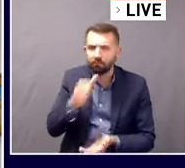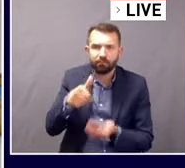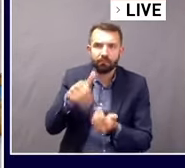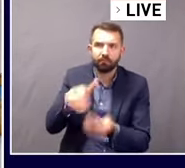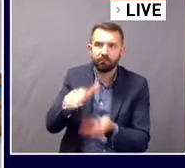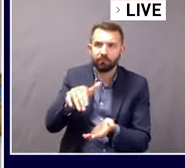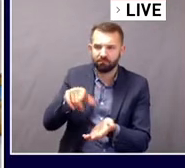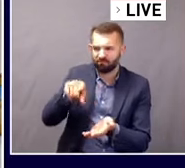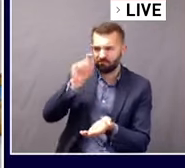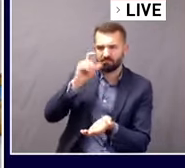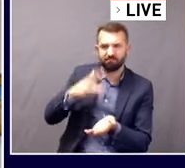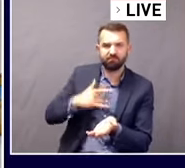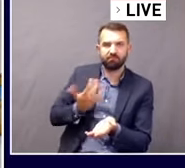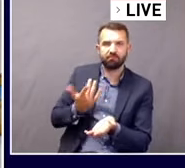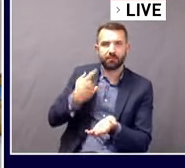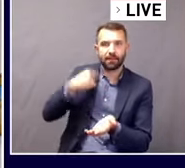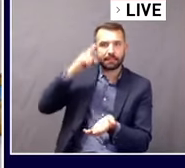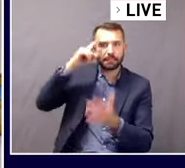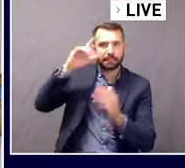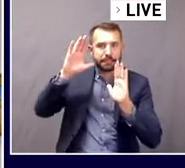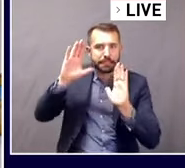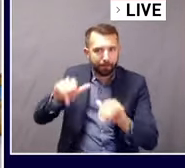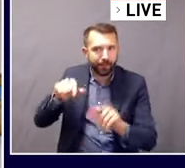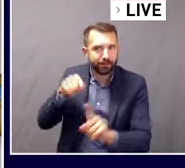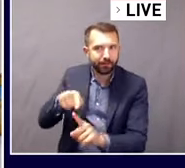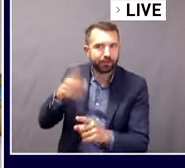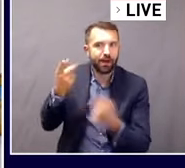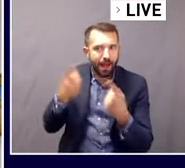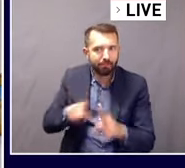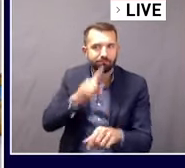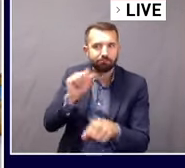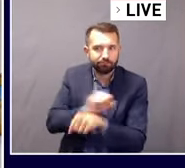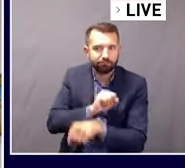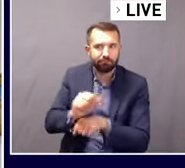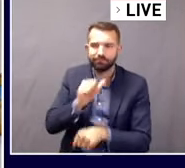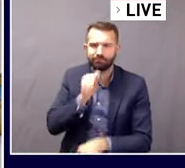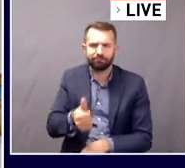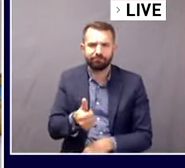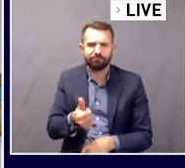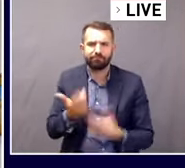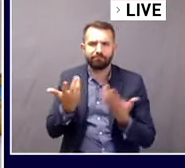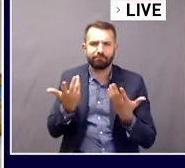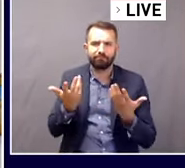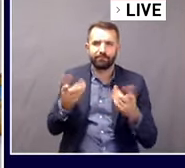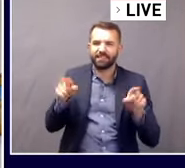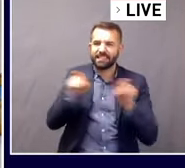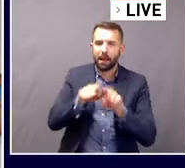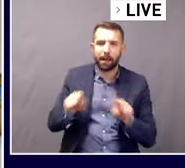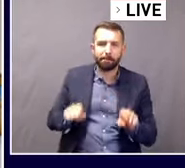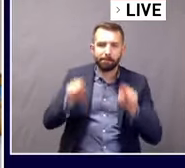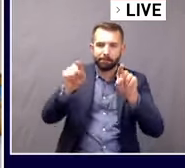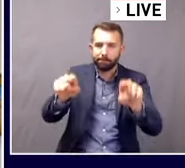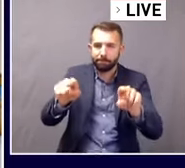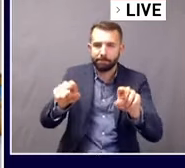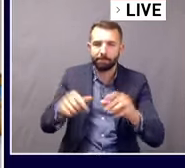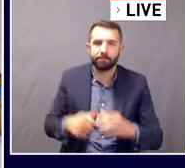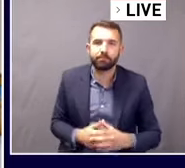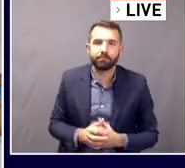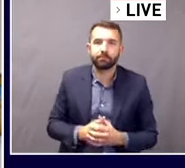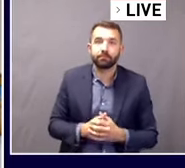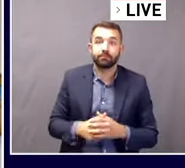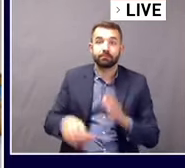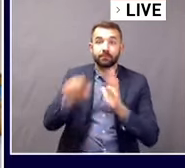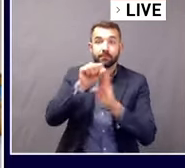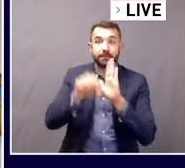really didn't. One of the first such publications came from, I believe, the state of Missouri, where officials